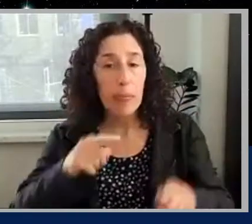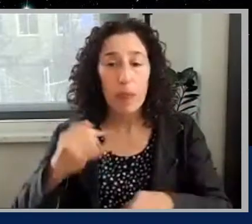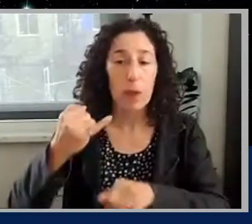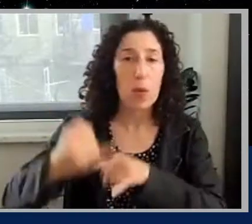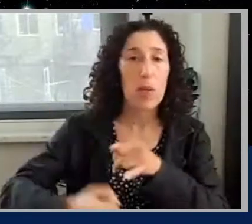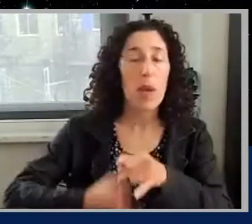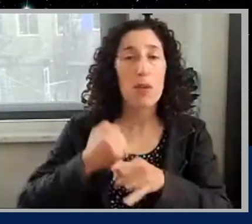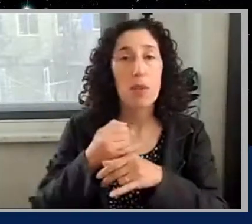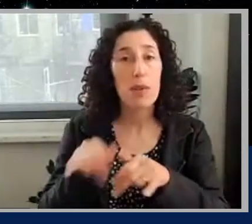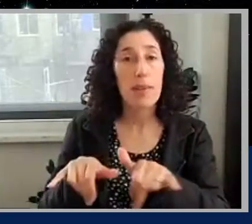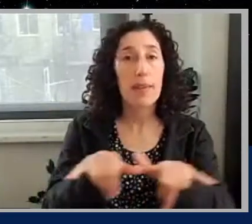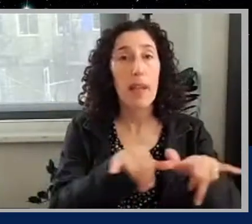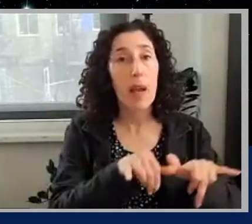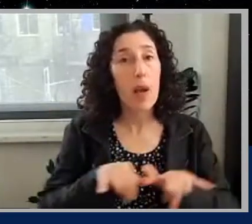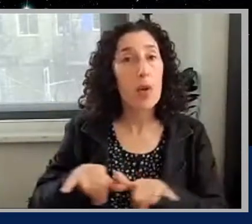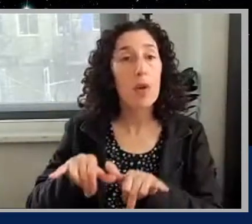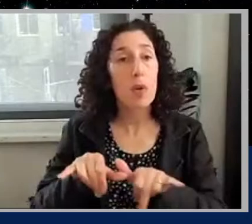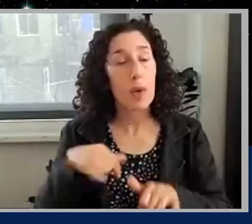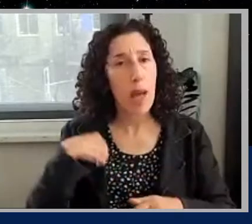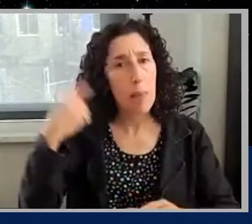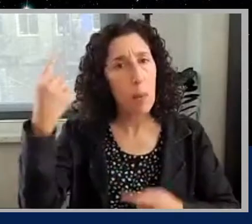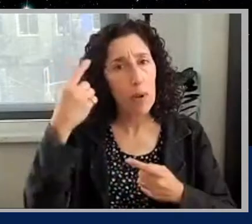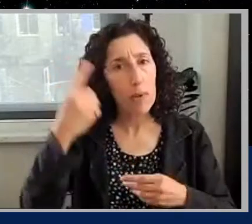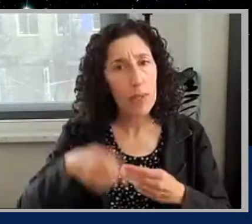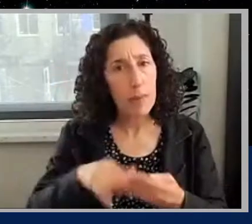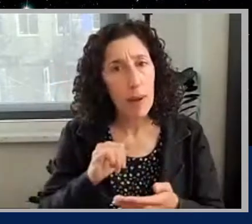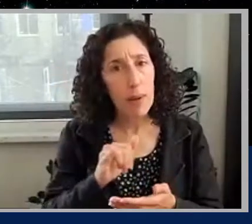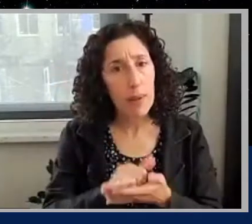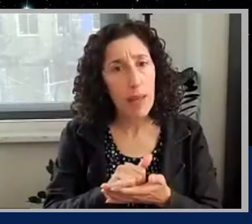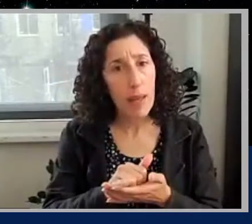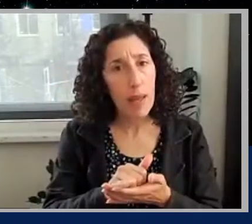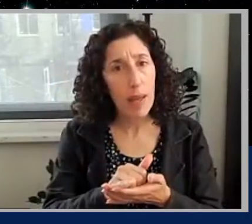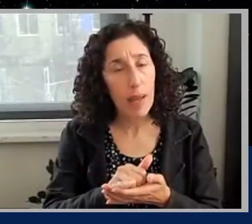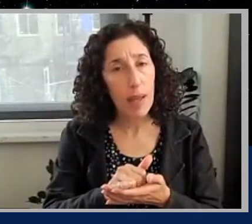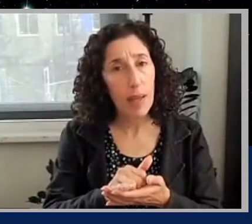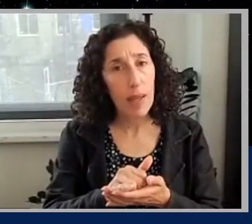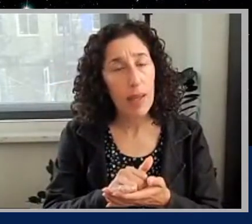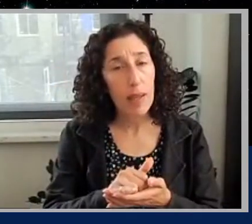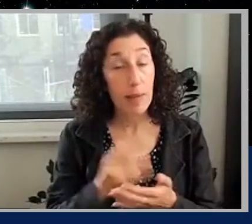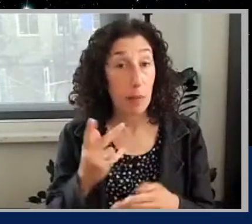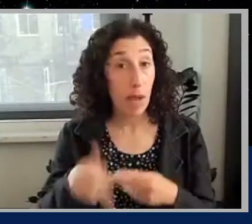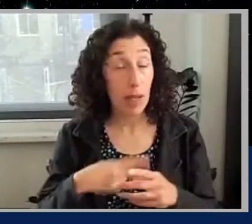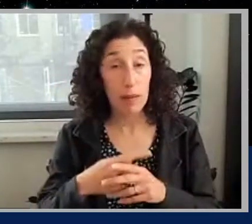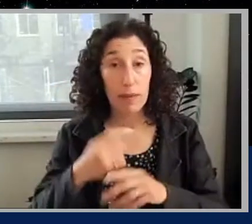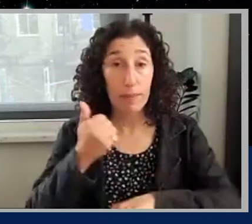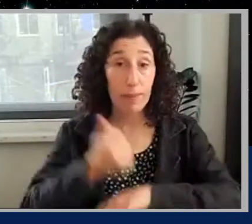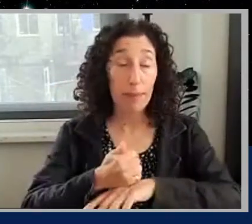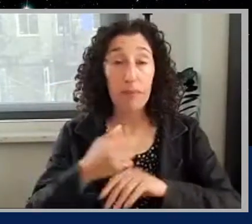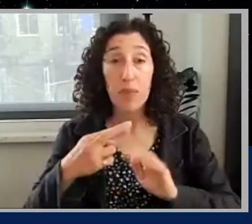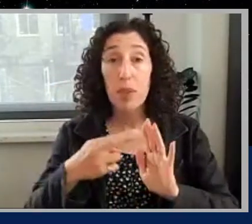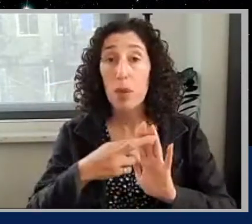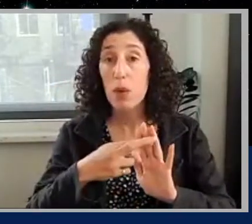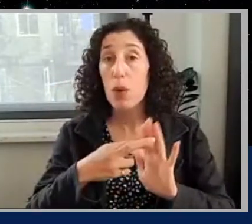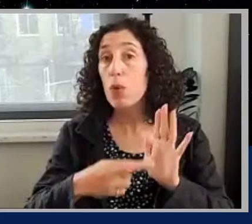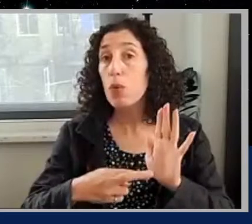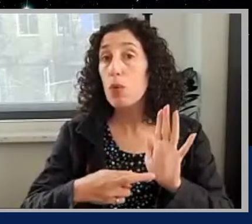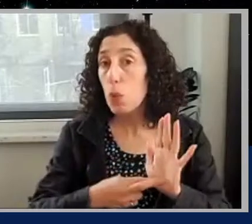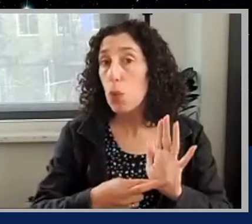that we're coming up with. It's not to the level of everyone sonify it this way and it always gives the same result, right? I think that would be for